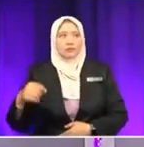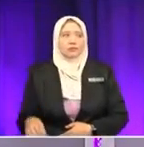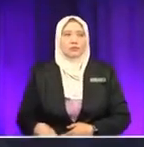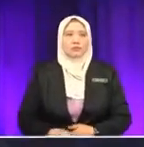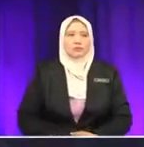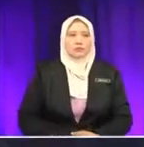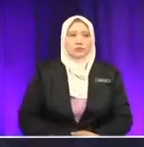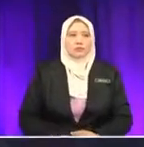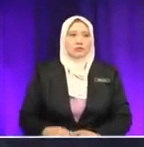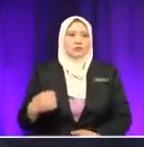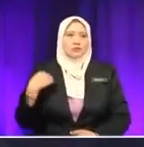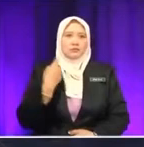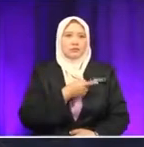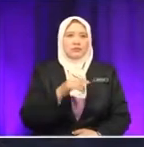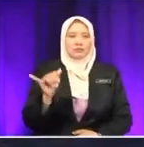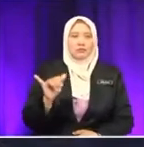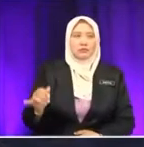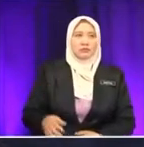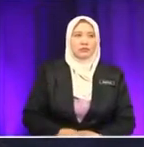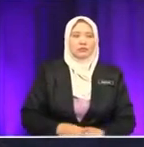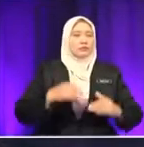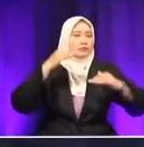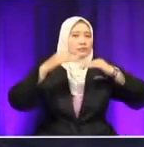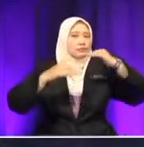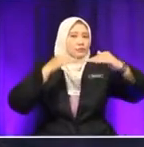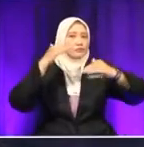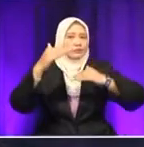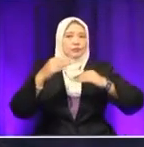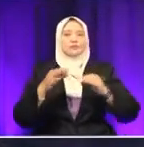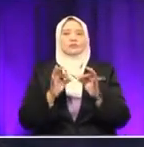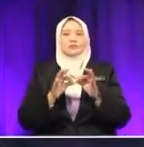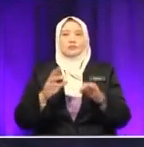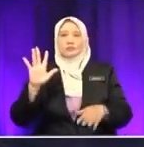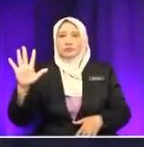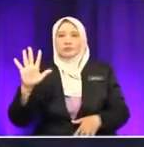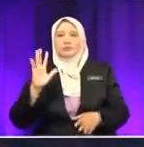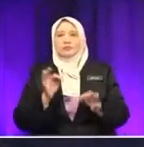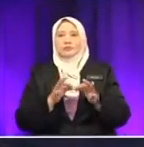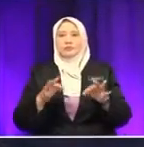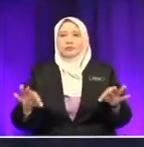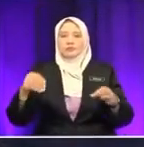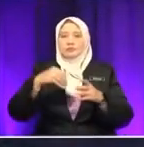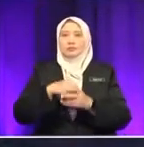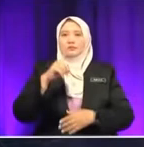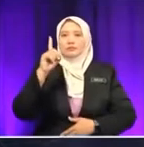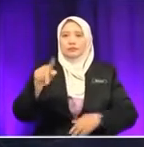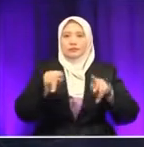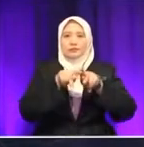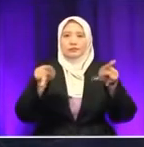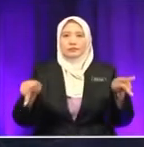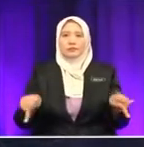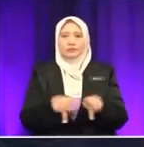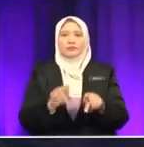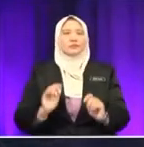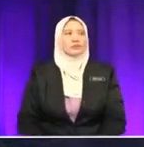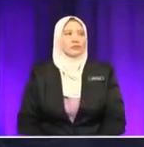going to ask our friends here to construct 5 sentences in 1 paragraph. Okay, so look at this, girls and